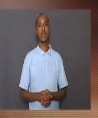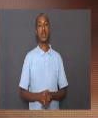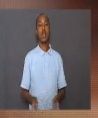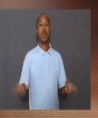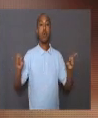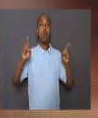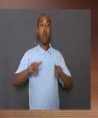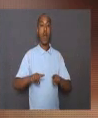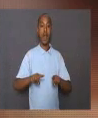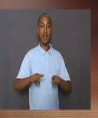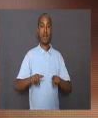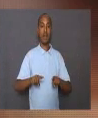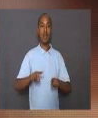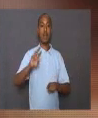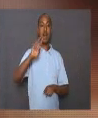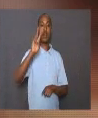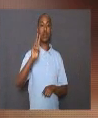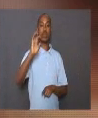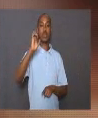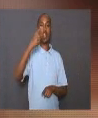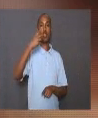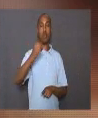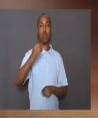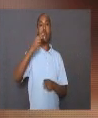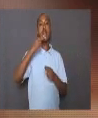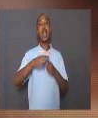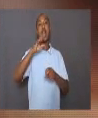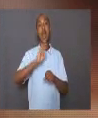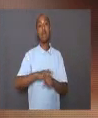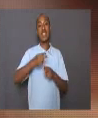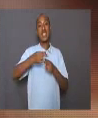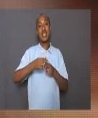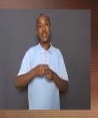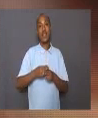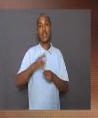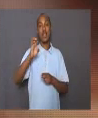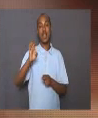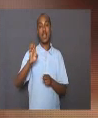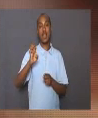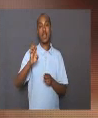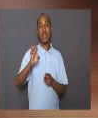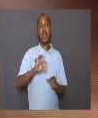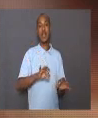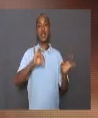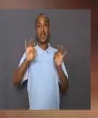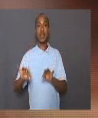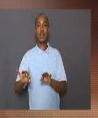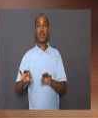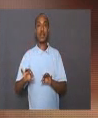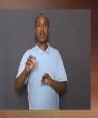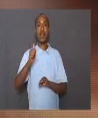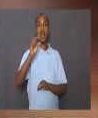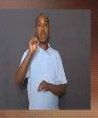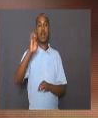When ketones are named, the suffix E that is standard to alkanes is replaced by